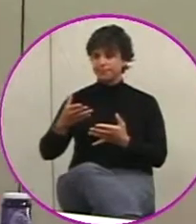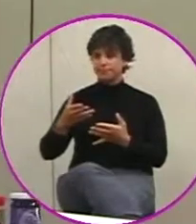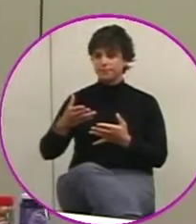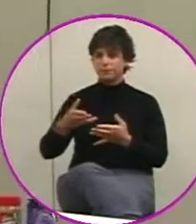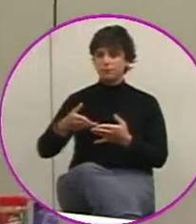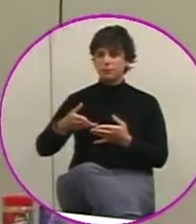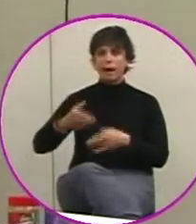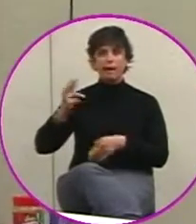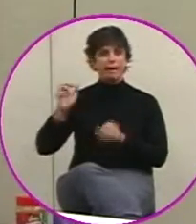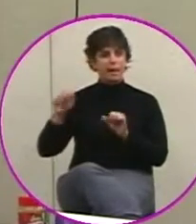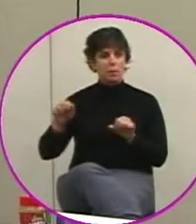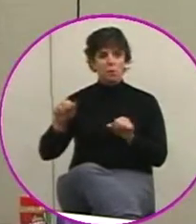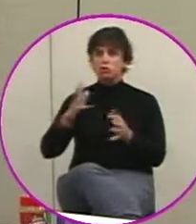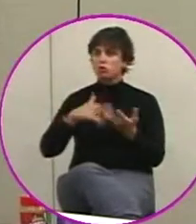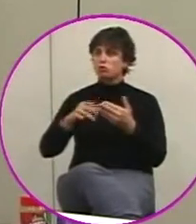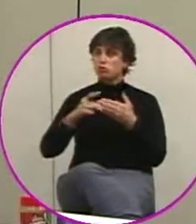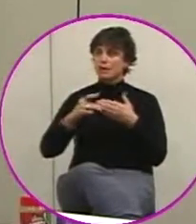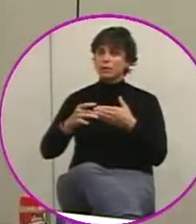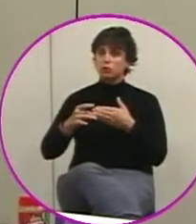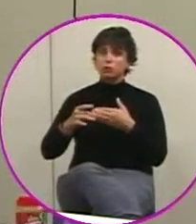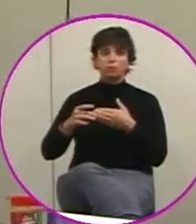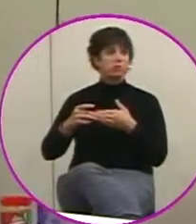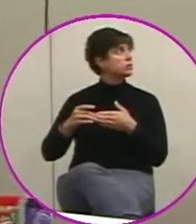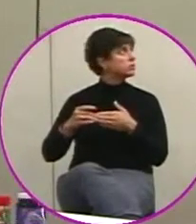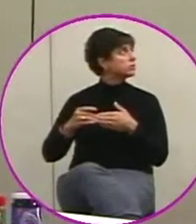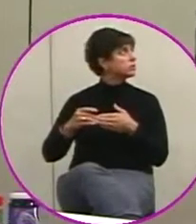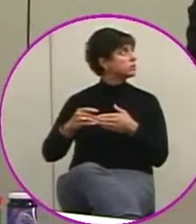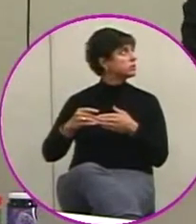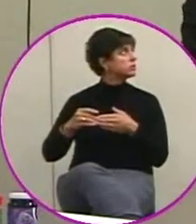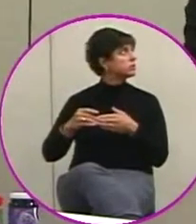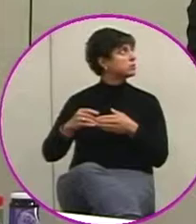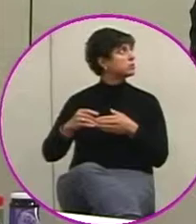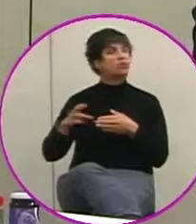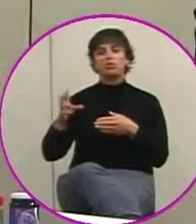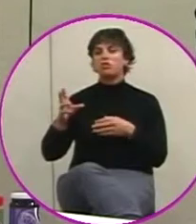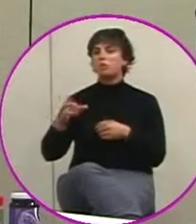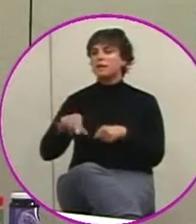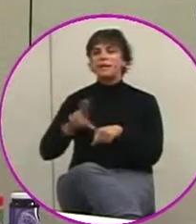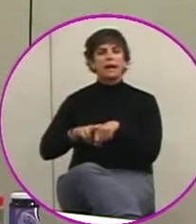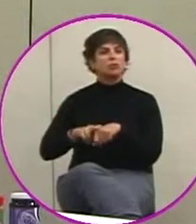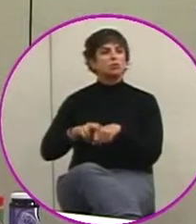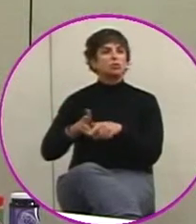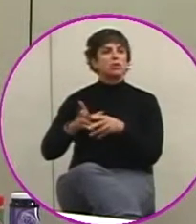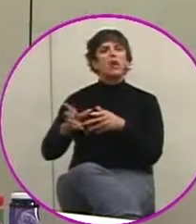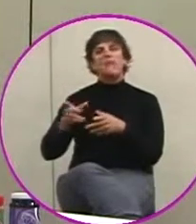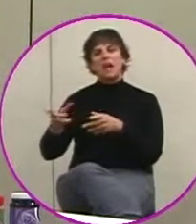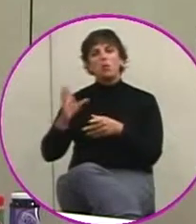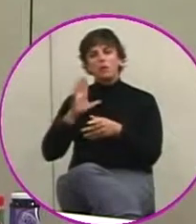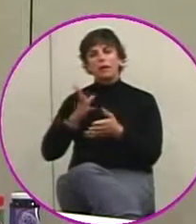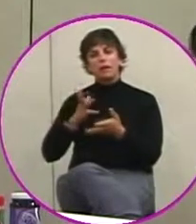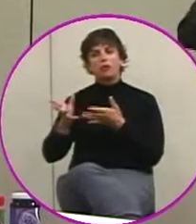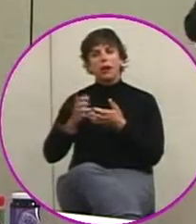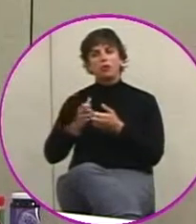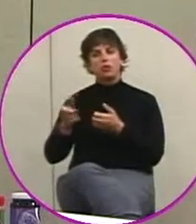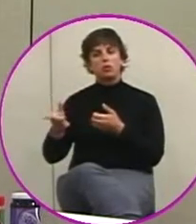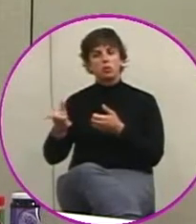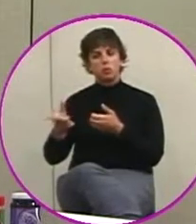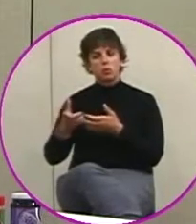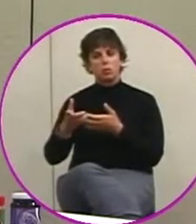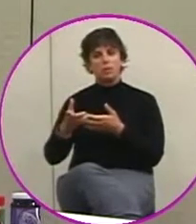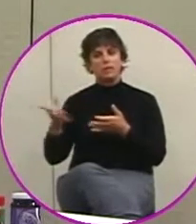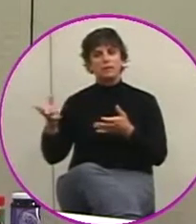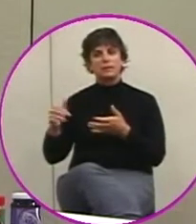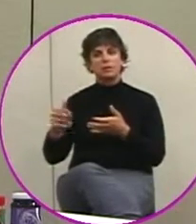highly capable social leaders, you can be natural and delayed. They're going to interact with you in a way that draws out